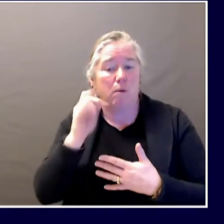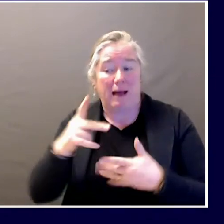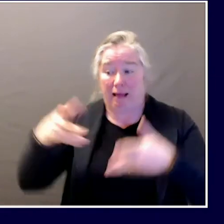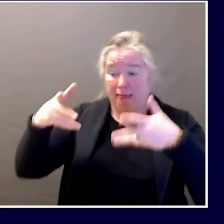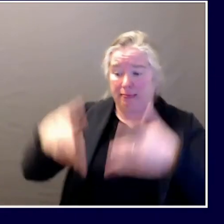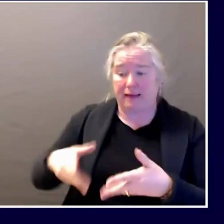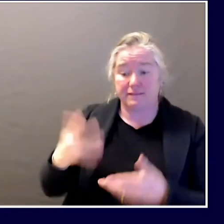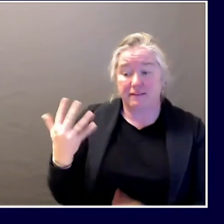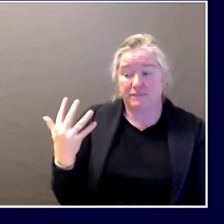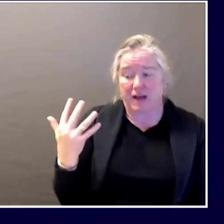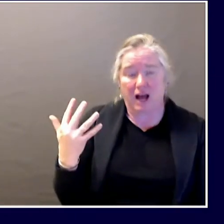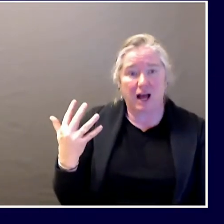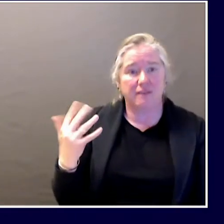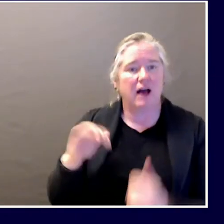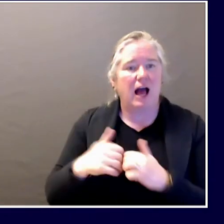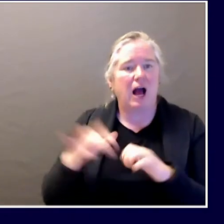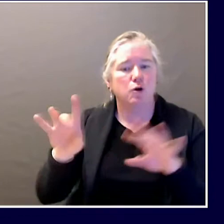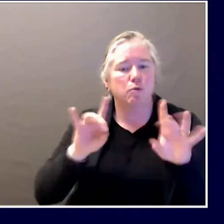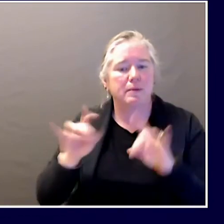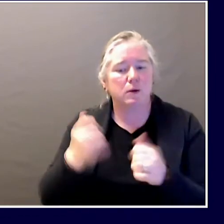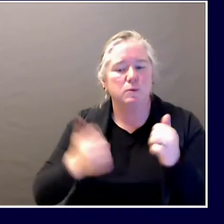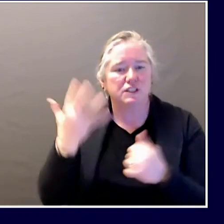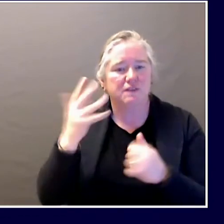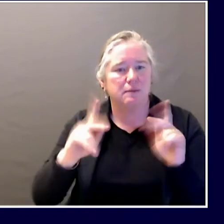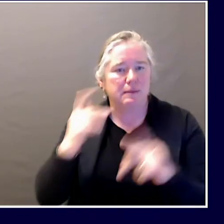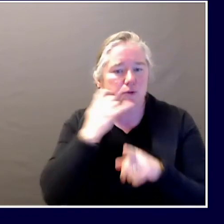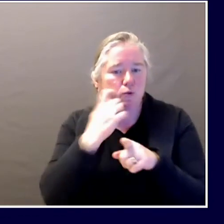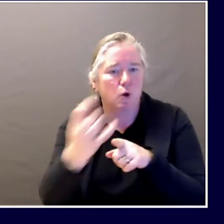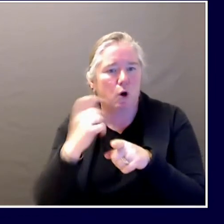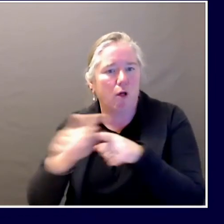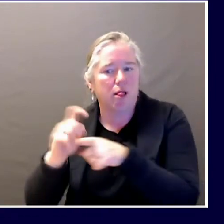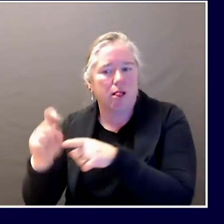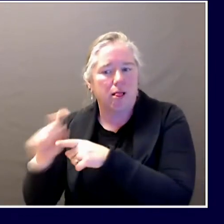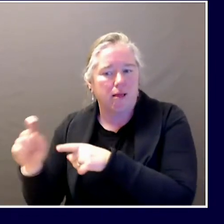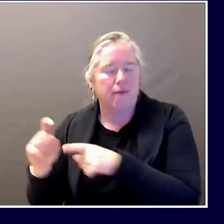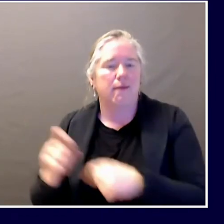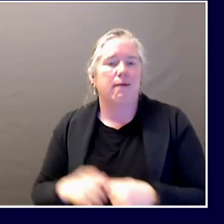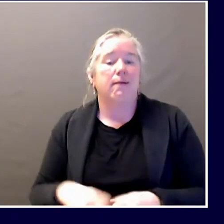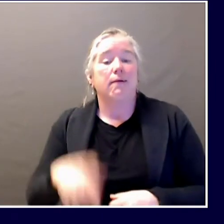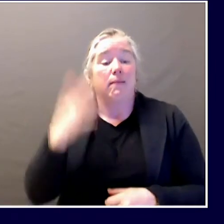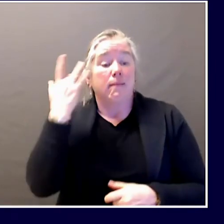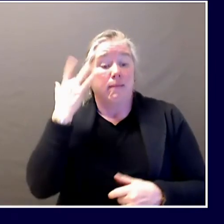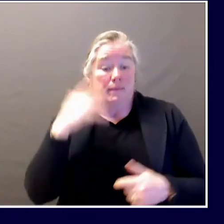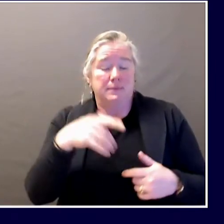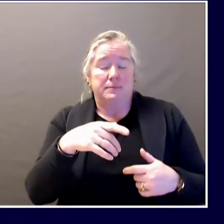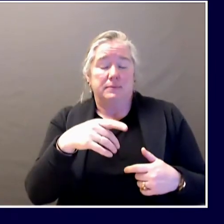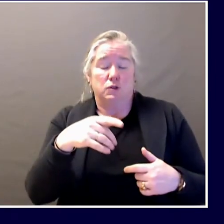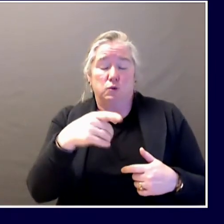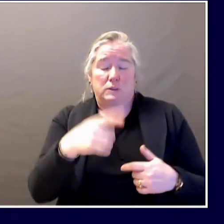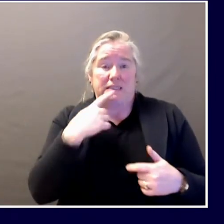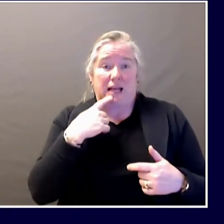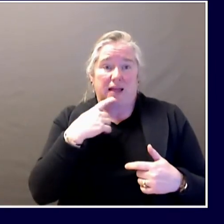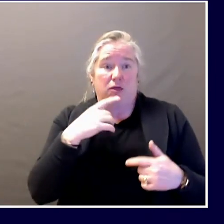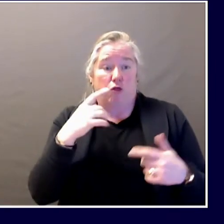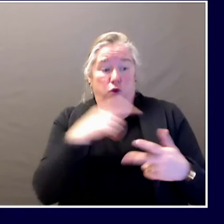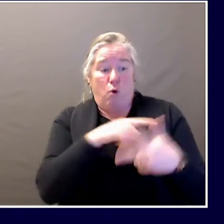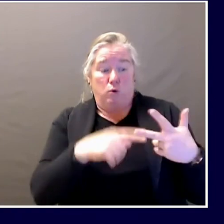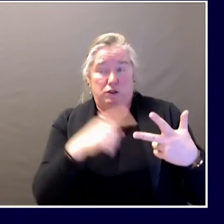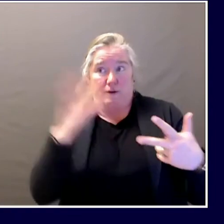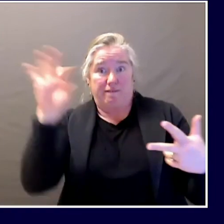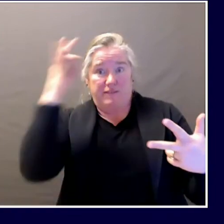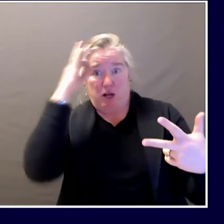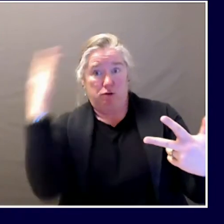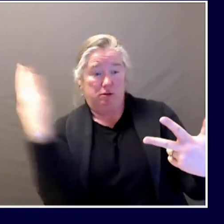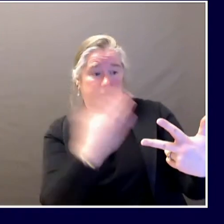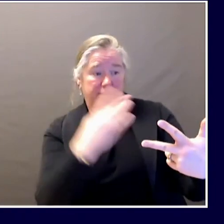that any appointment at a federal retail pharmacy program should be open to teachers regardless of age. But I think some teachers were curious if age